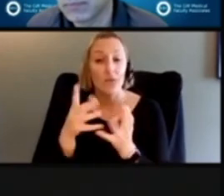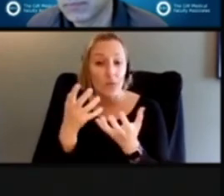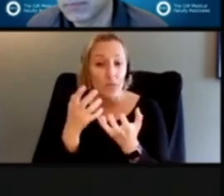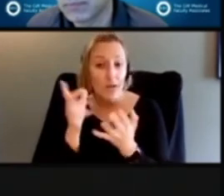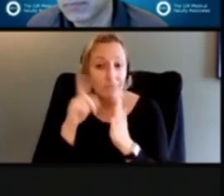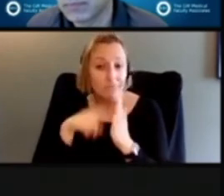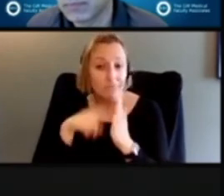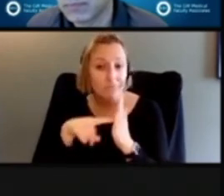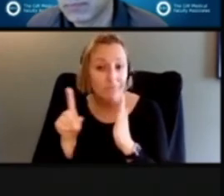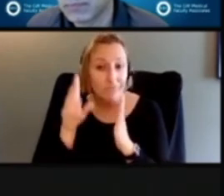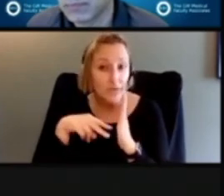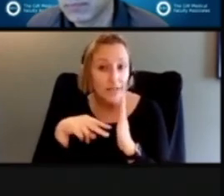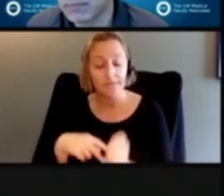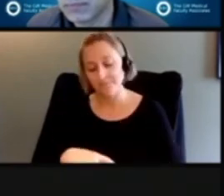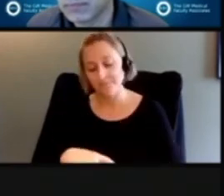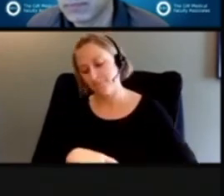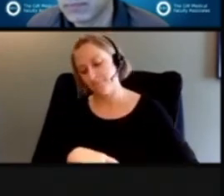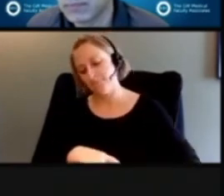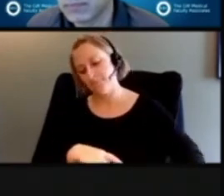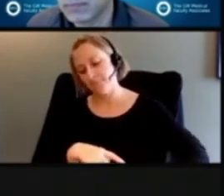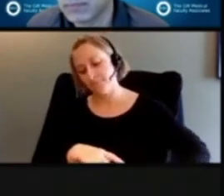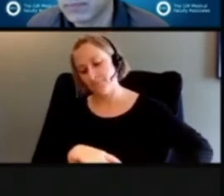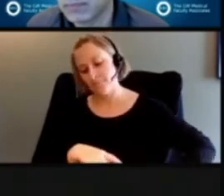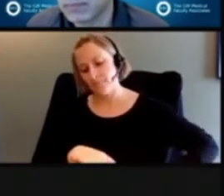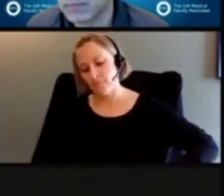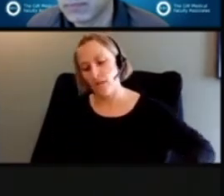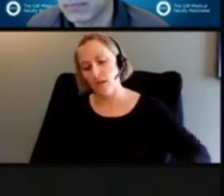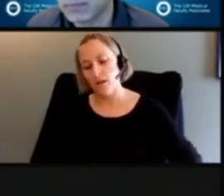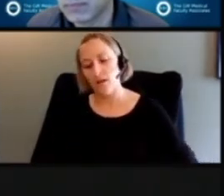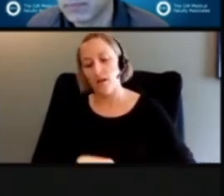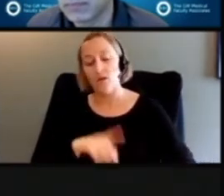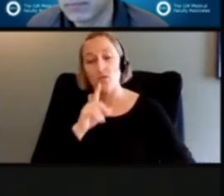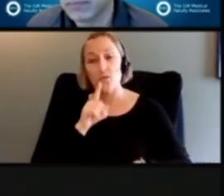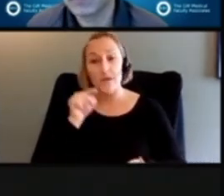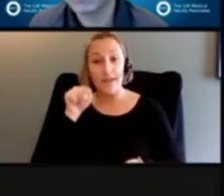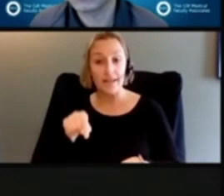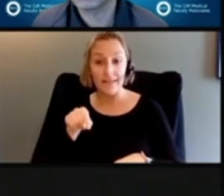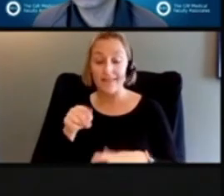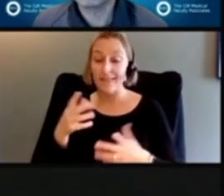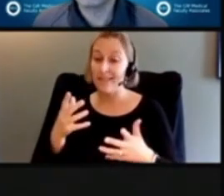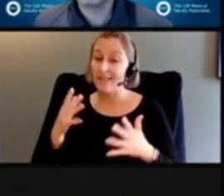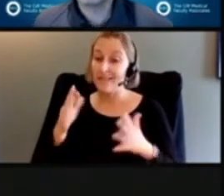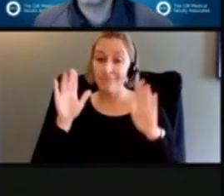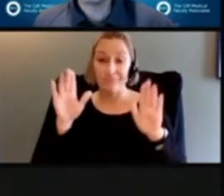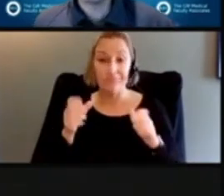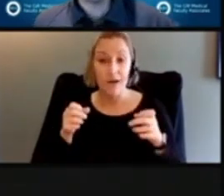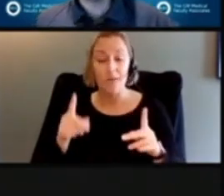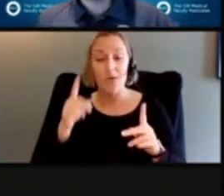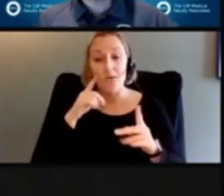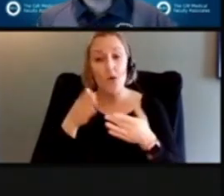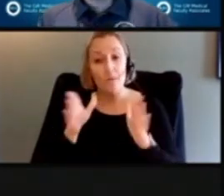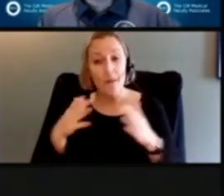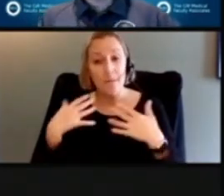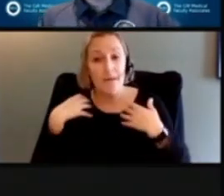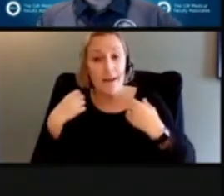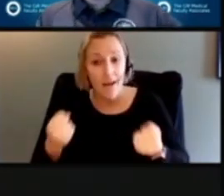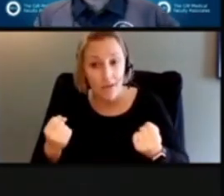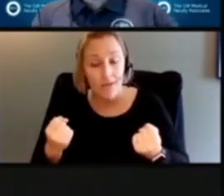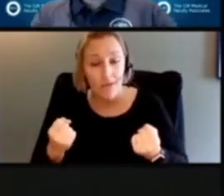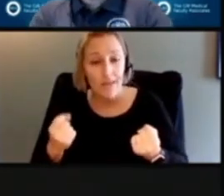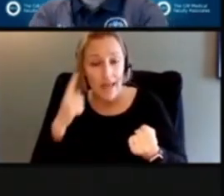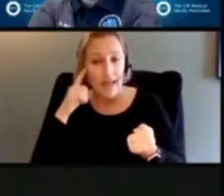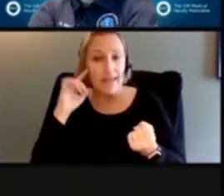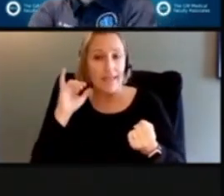it. Um, that this is really an opportunity for public health, which I would say is where health literacy